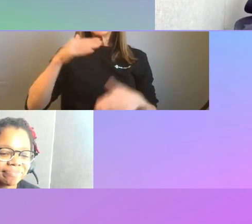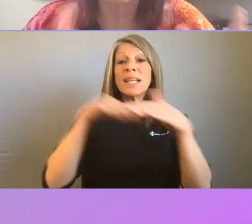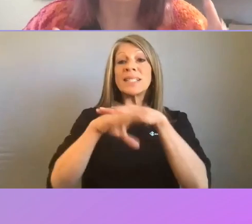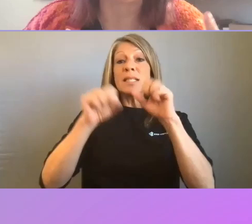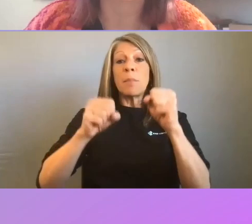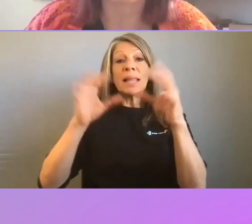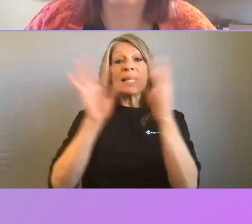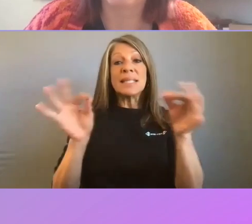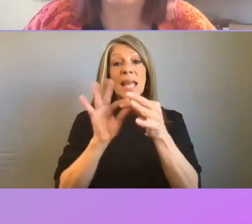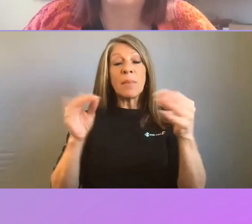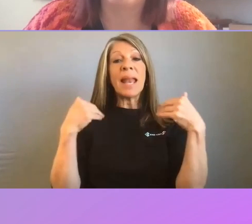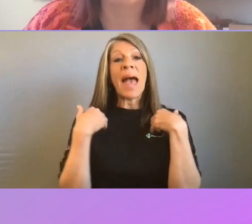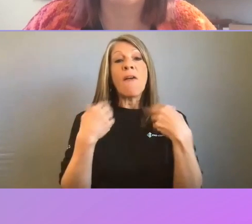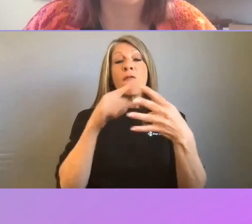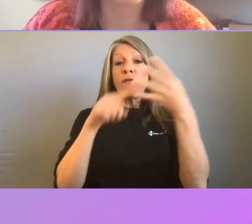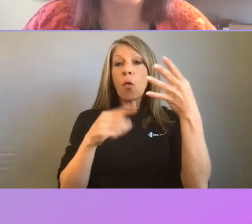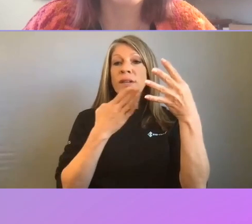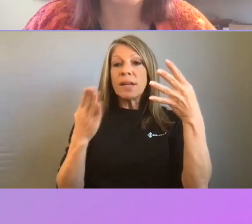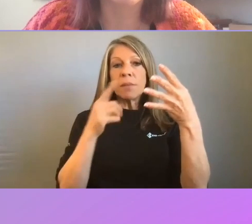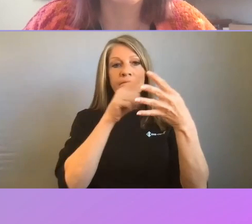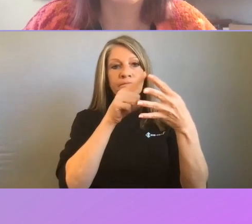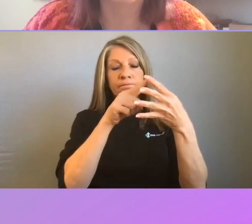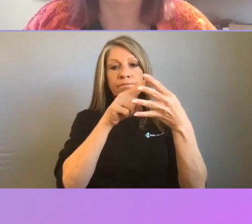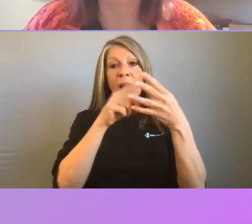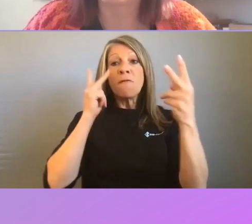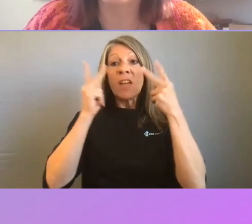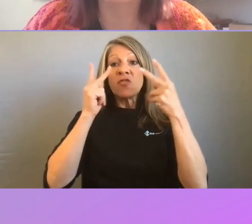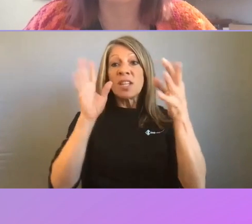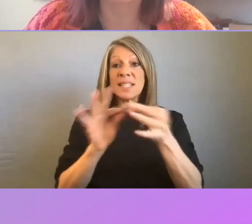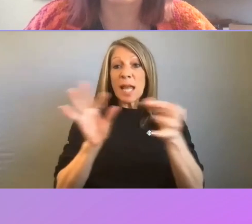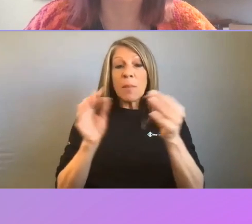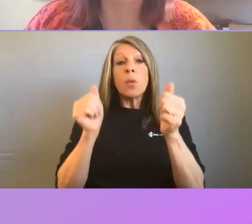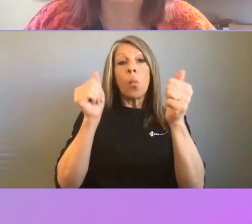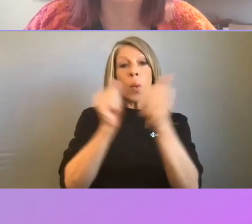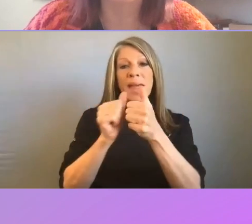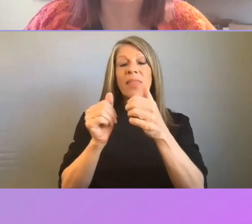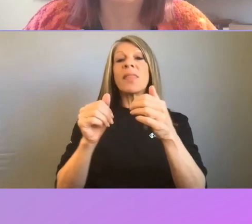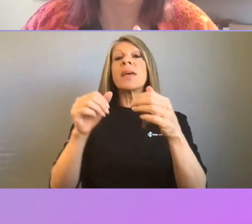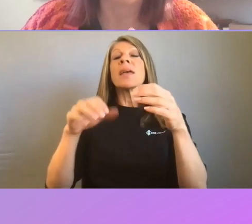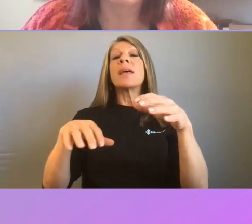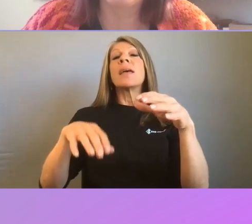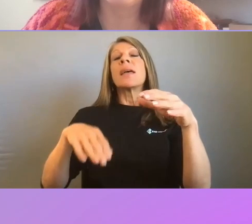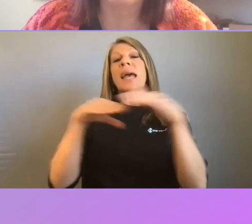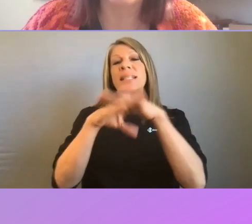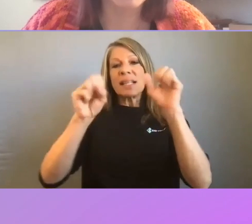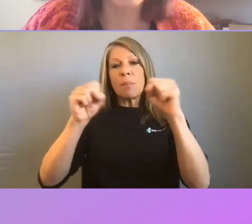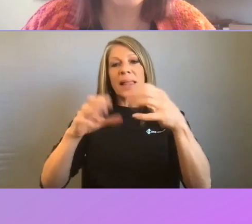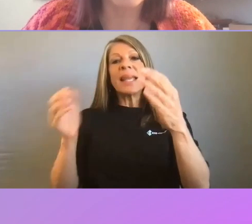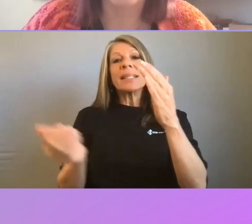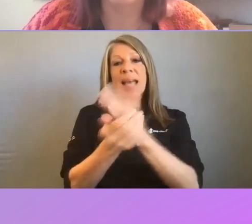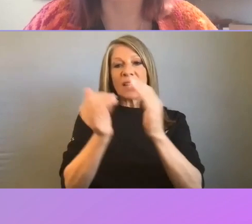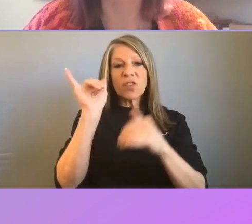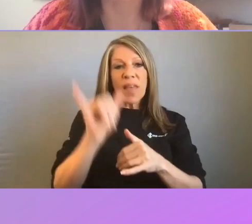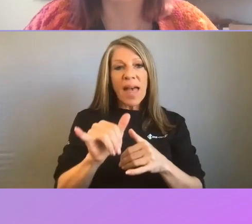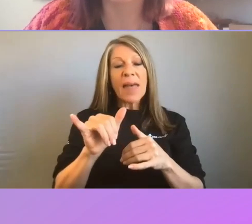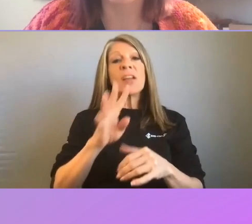about 4 features to them. They have a vision statement with accessibility attached to that. They speak to the standards